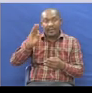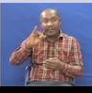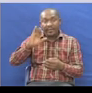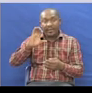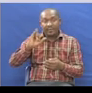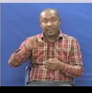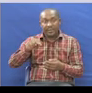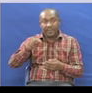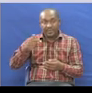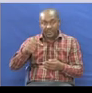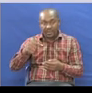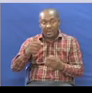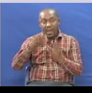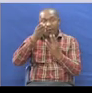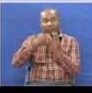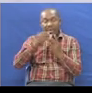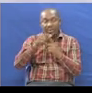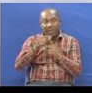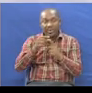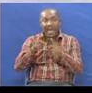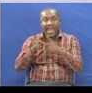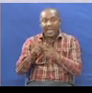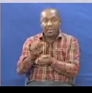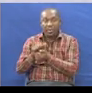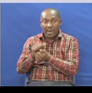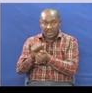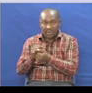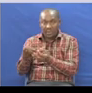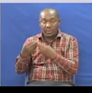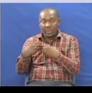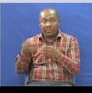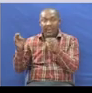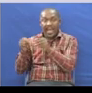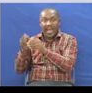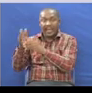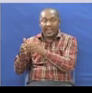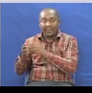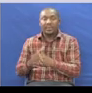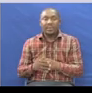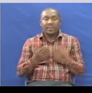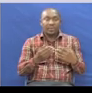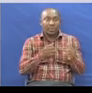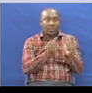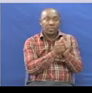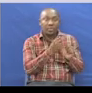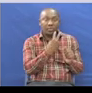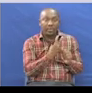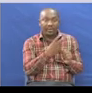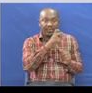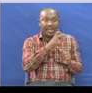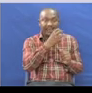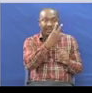product will give us the product of this and this. That means from the equation 12x squared